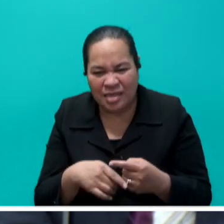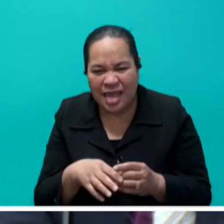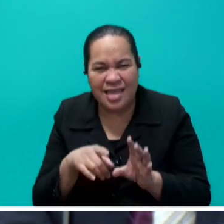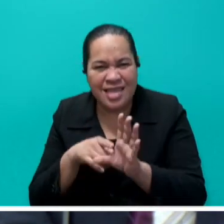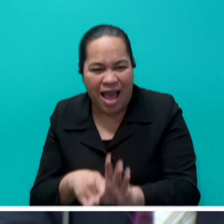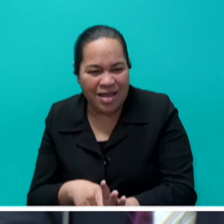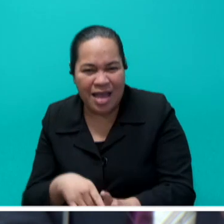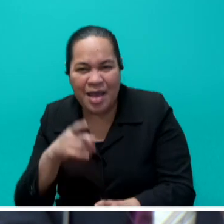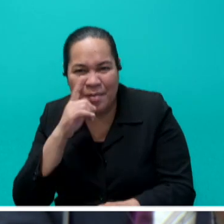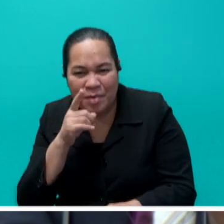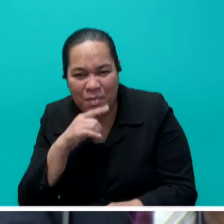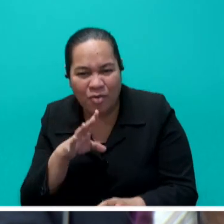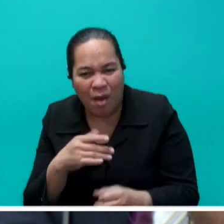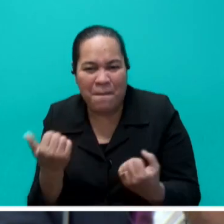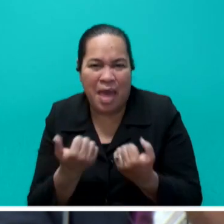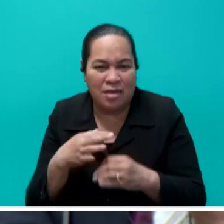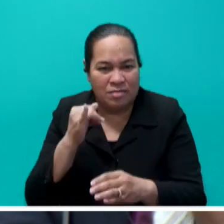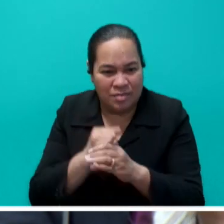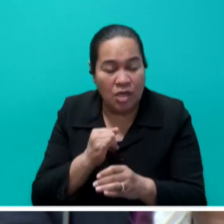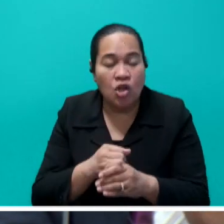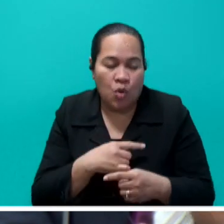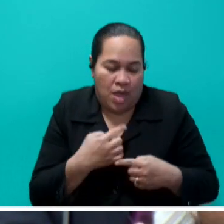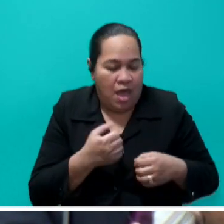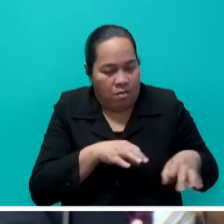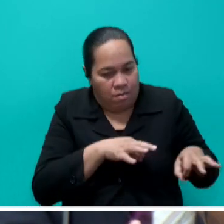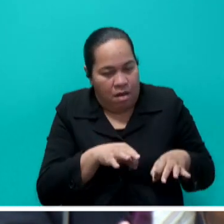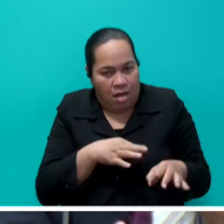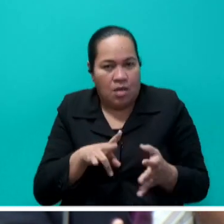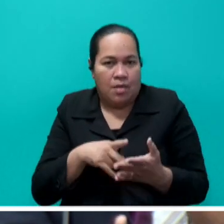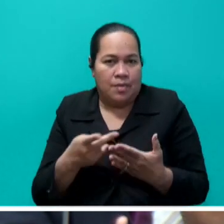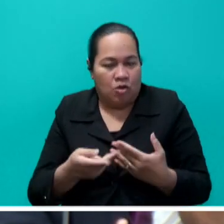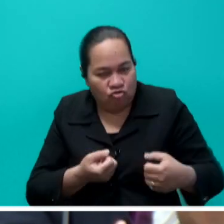1971 as being part of our strategy, but